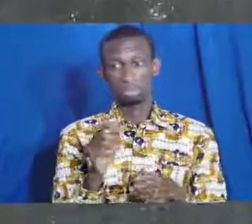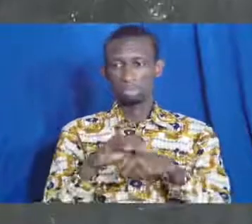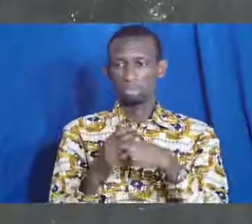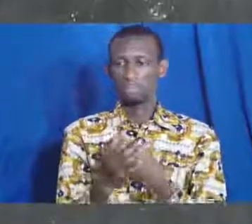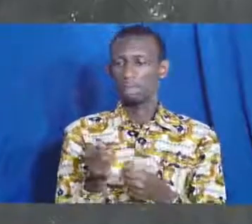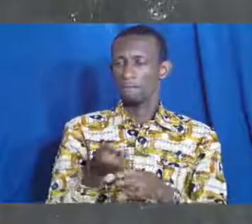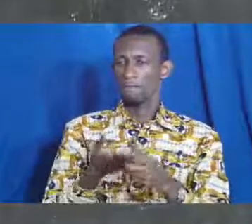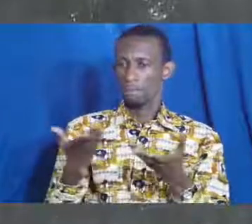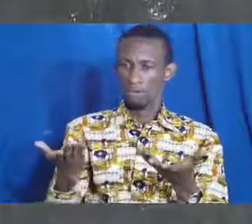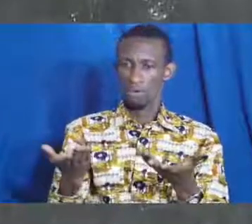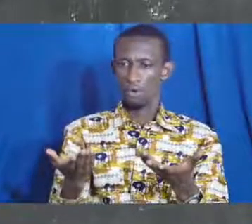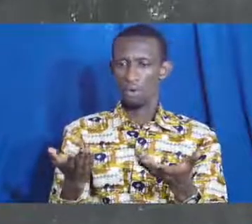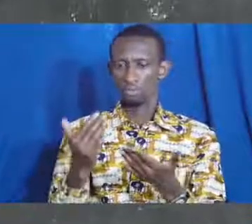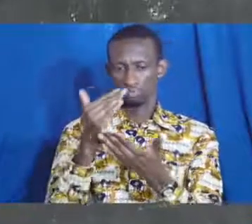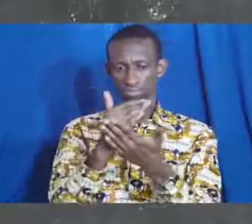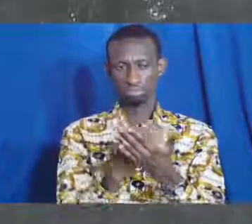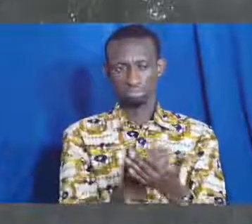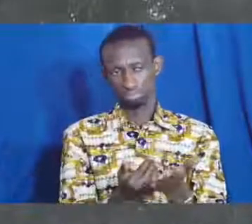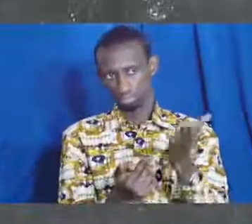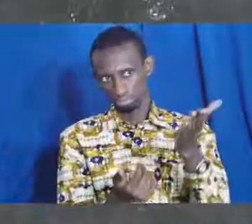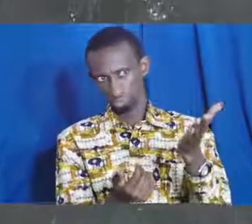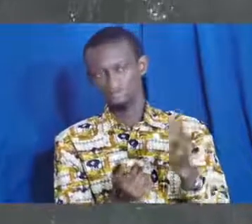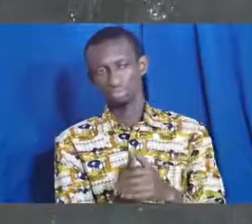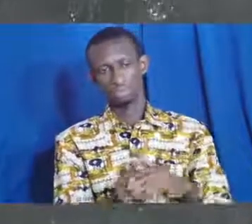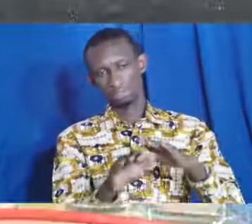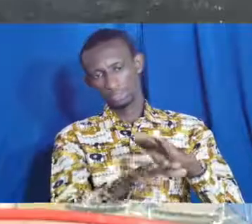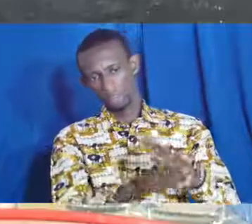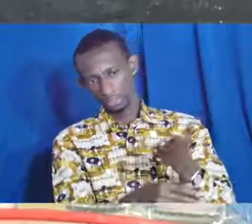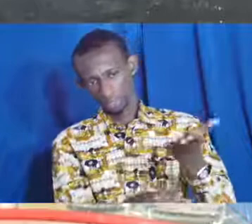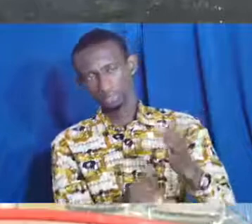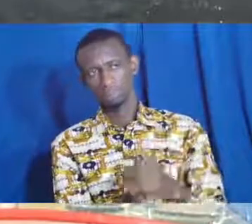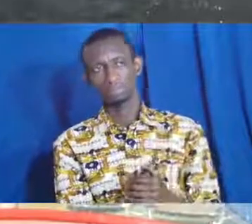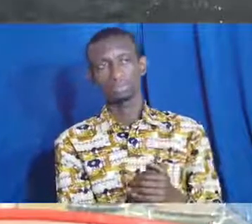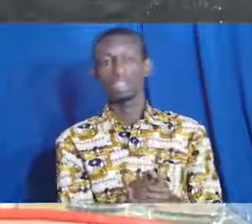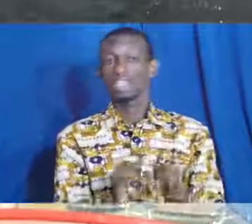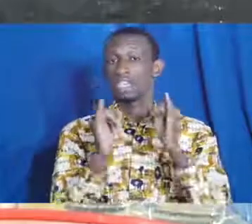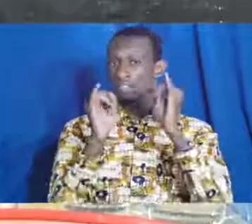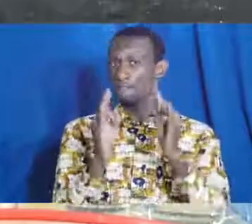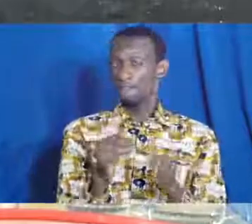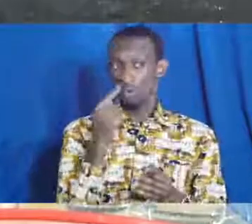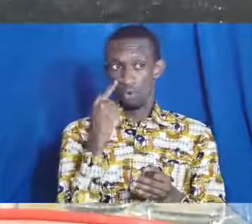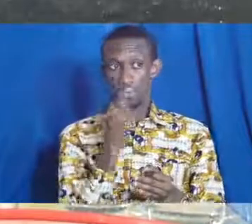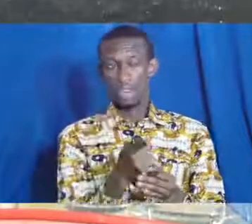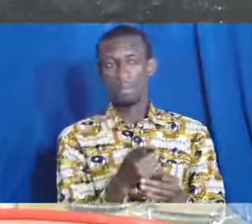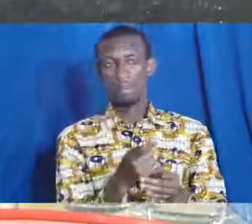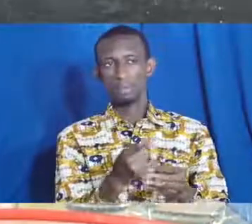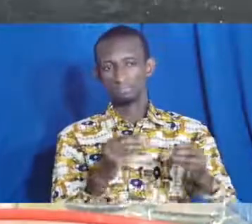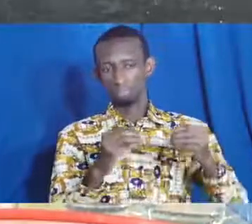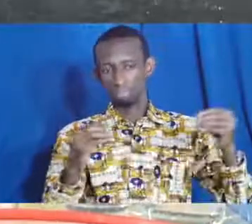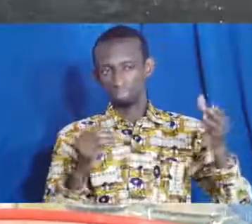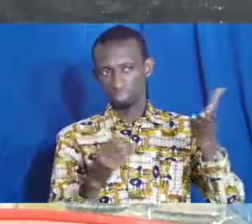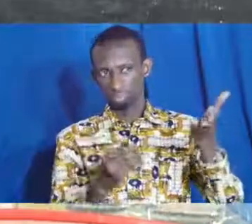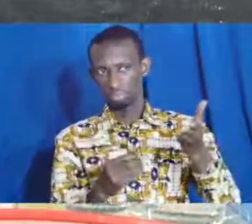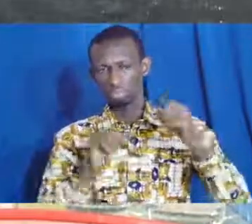from its elements in their standard states. So when you look at the magnesium, we can have as other examples as